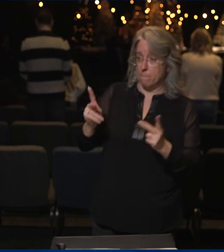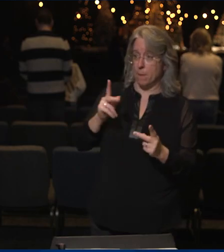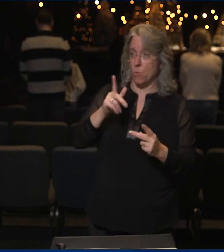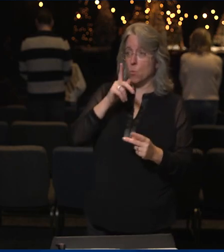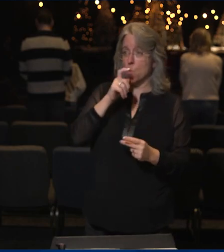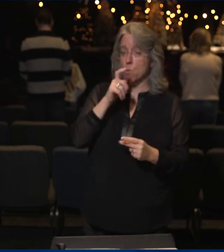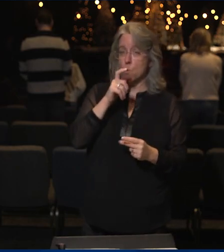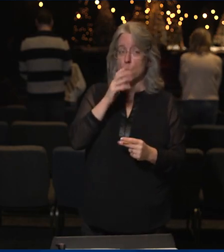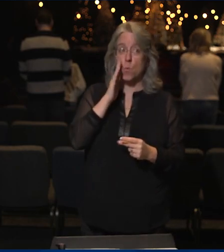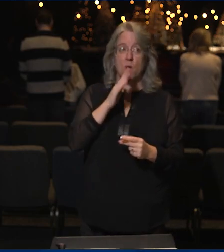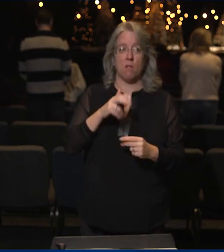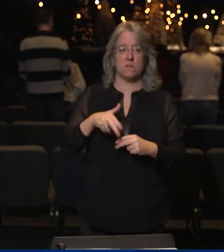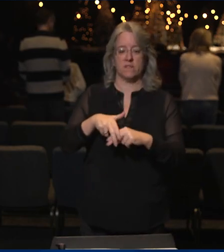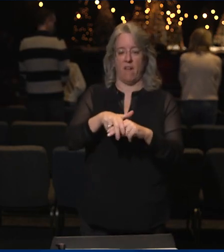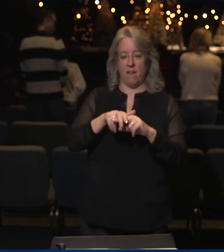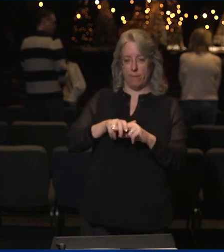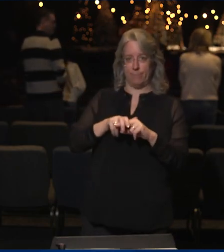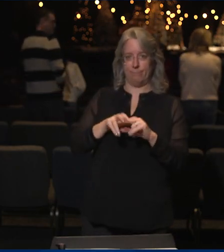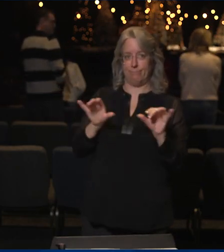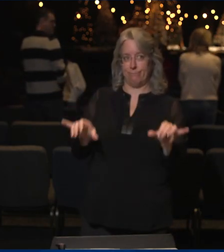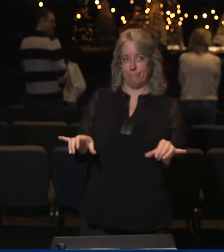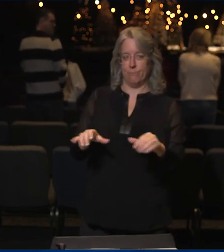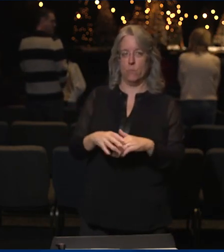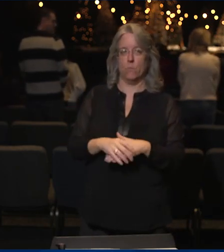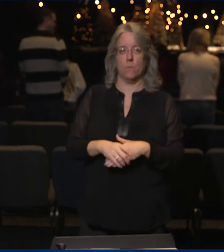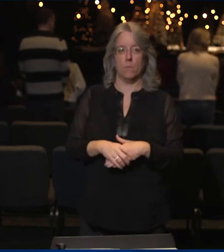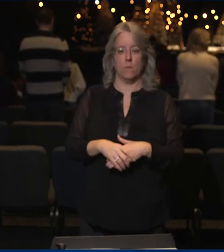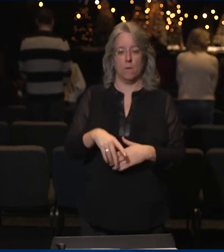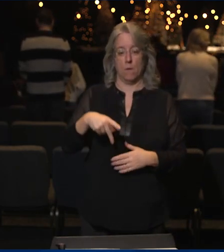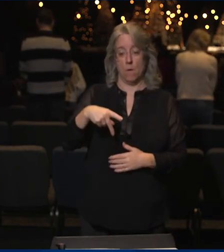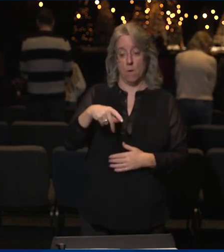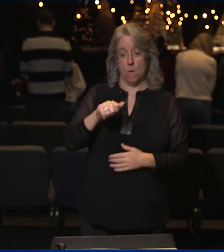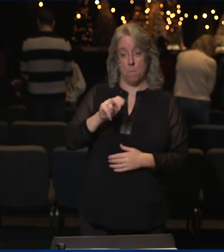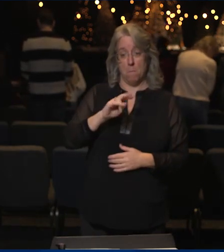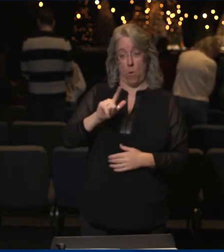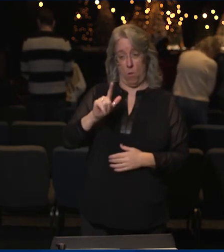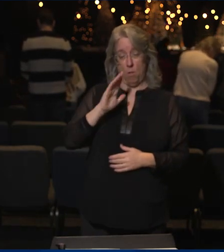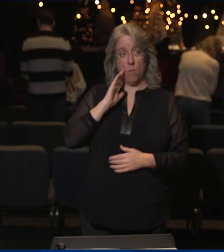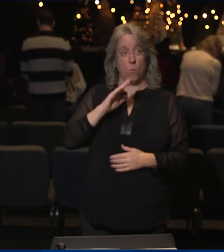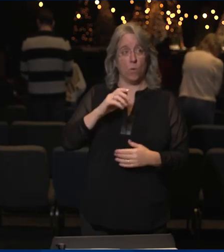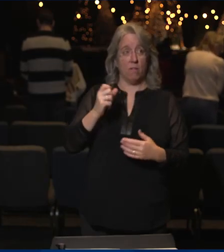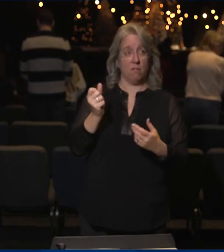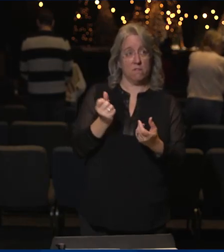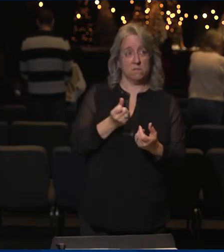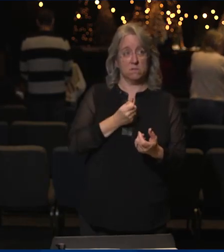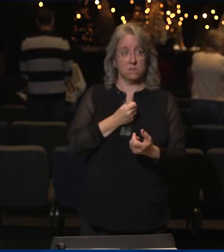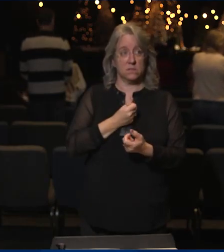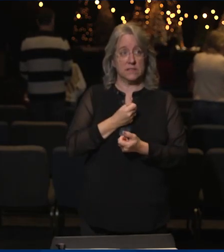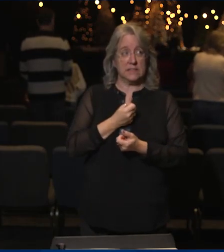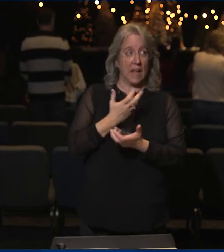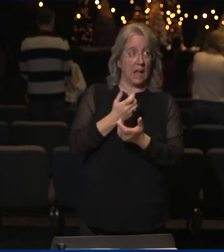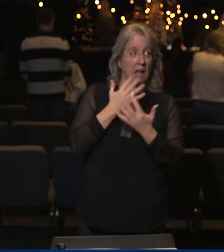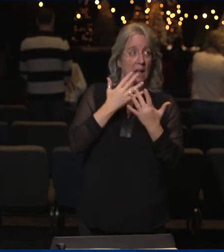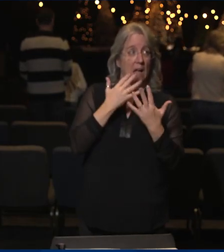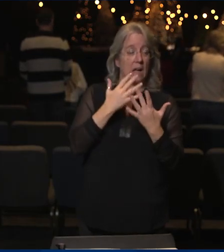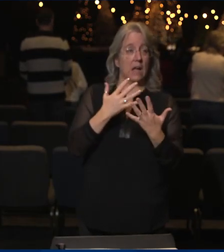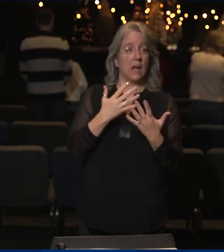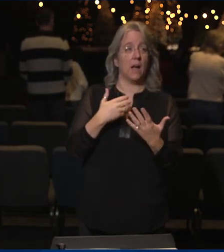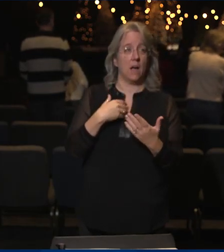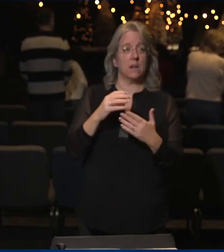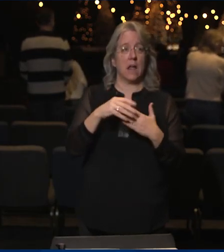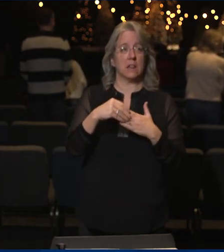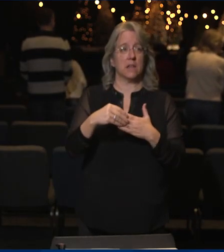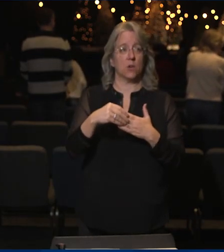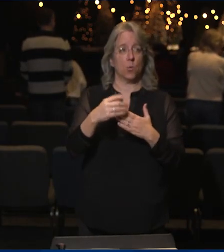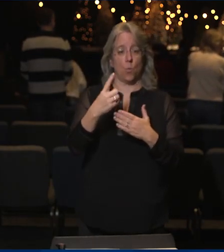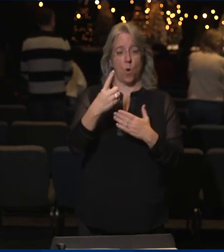to remain in your chairs, is Paul is going to sing a song and lead us in a closing song of worship. And